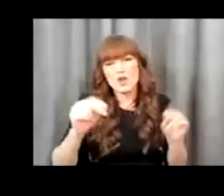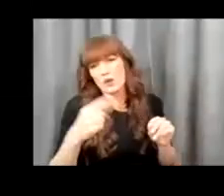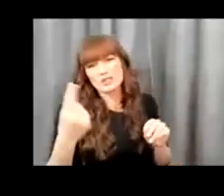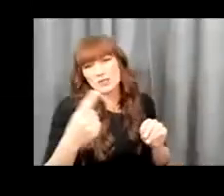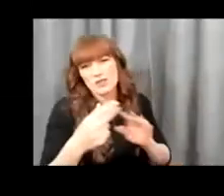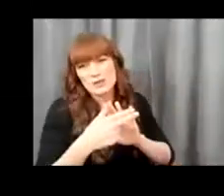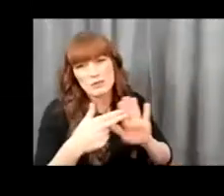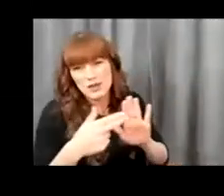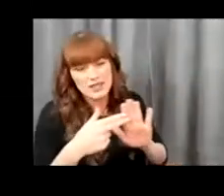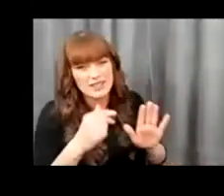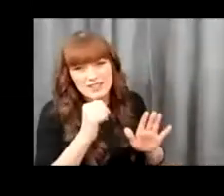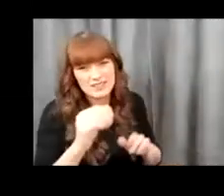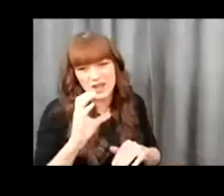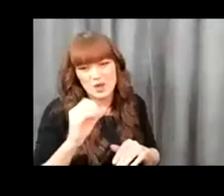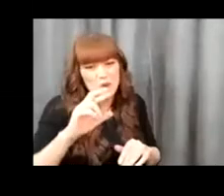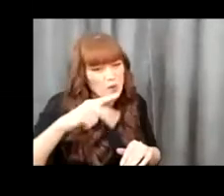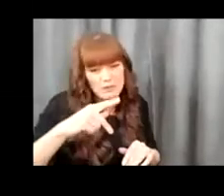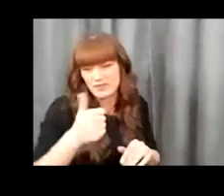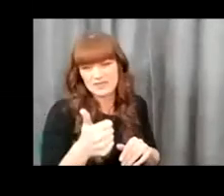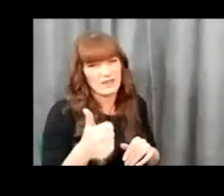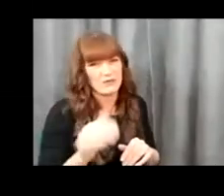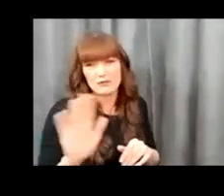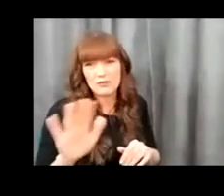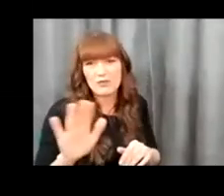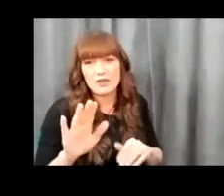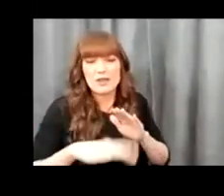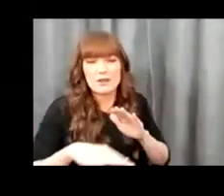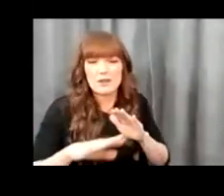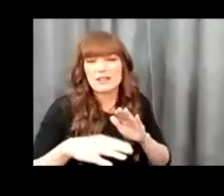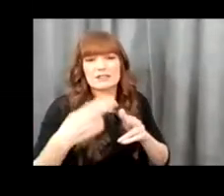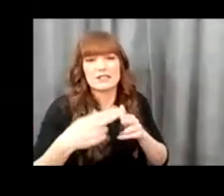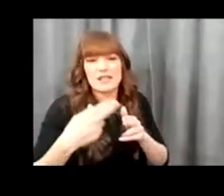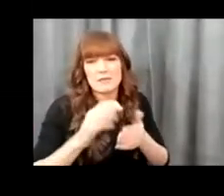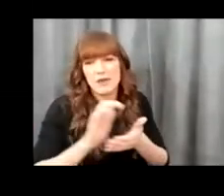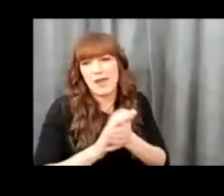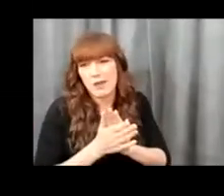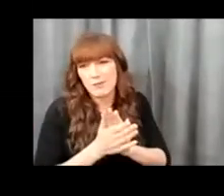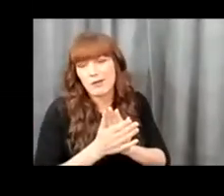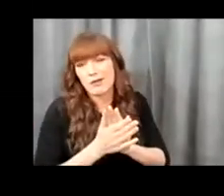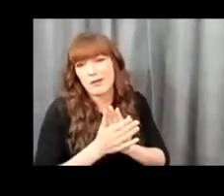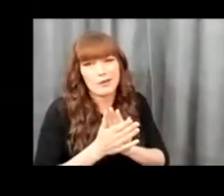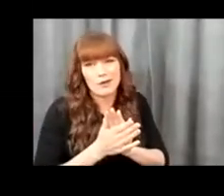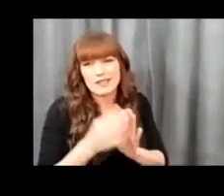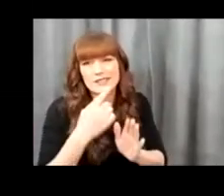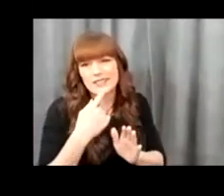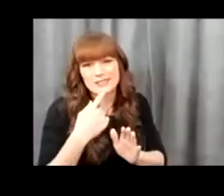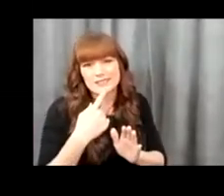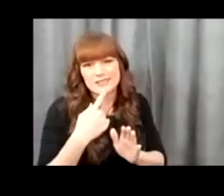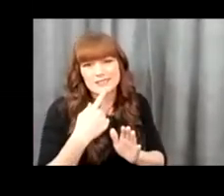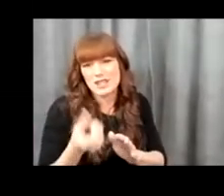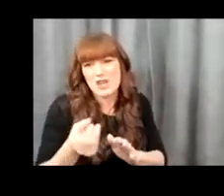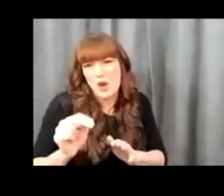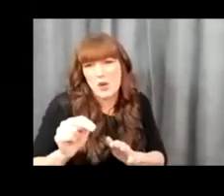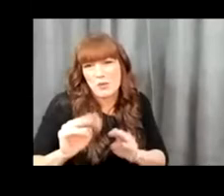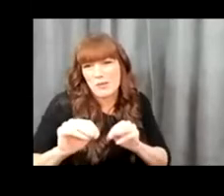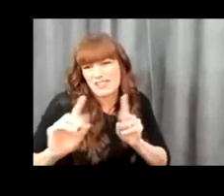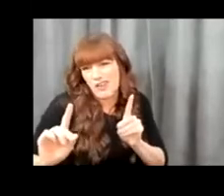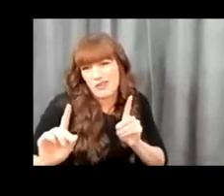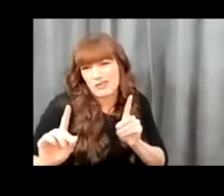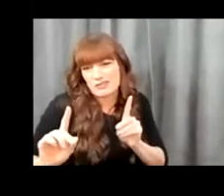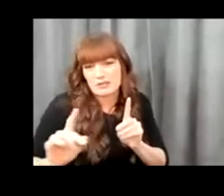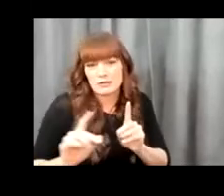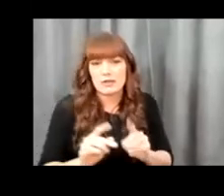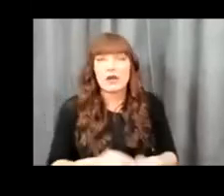branding. It's not even incorporated by itself. They basically named a hamburger after him and told him he owns McDonald's.